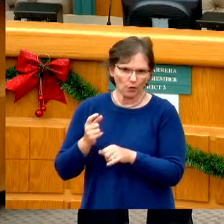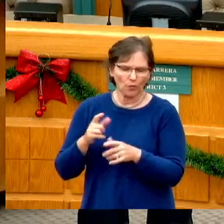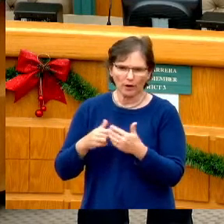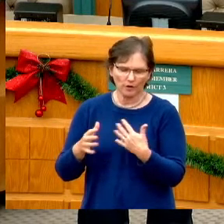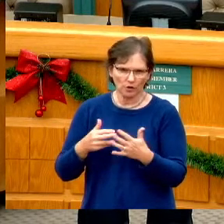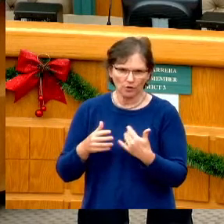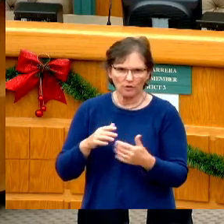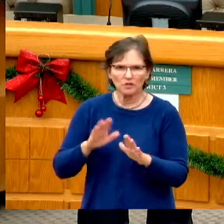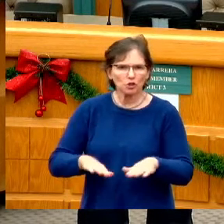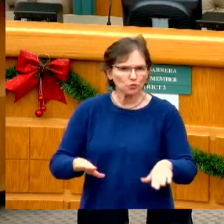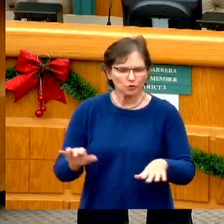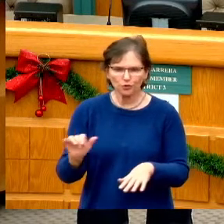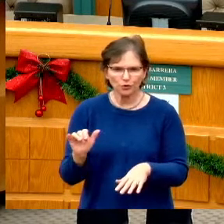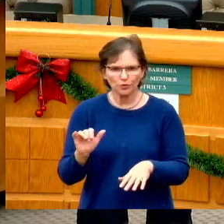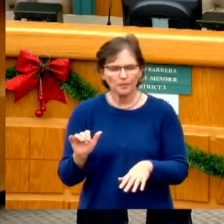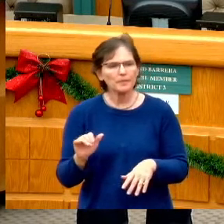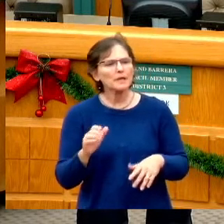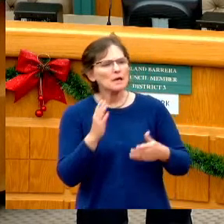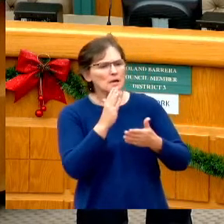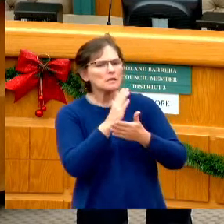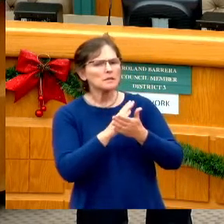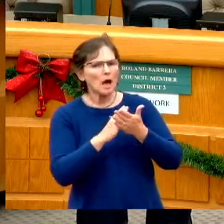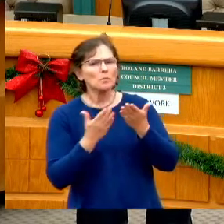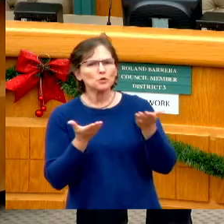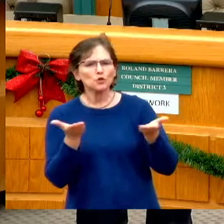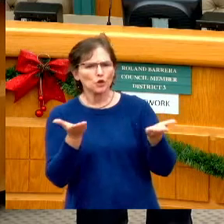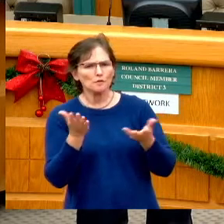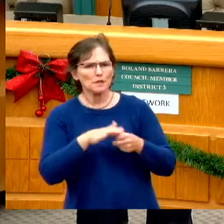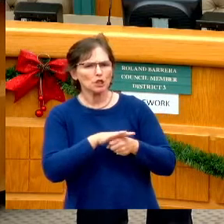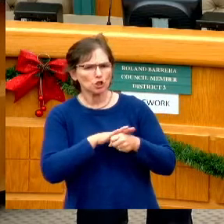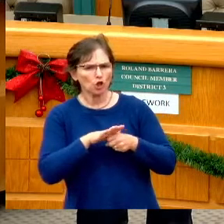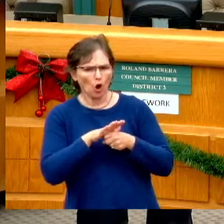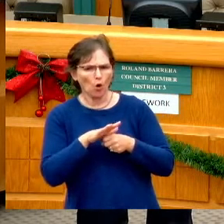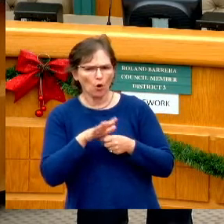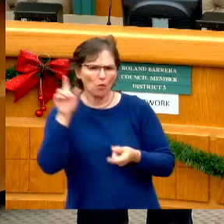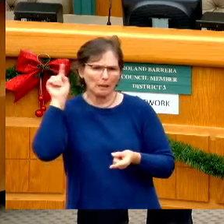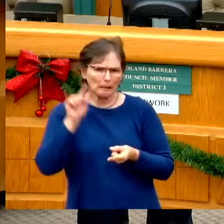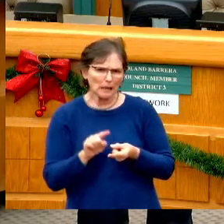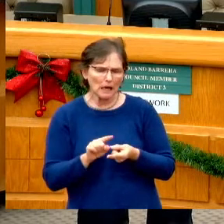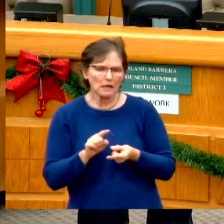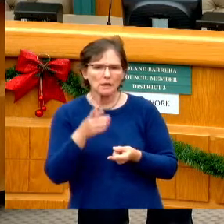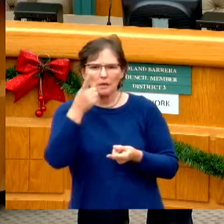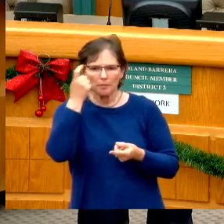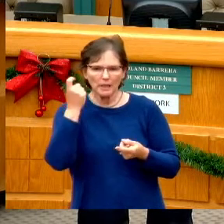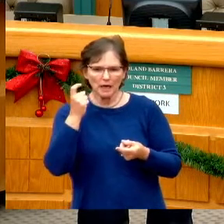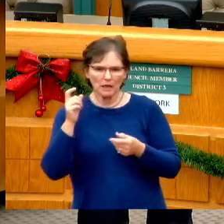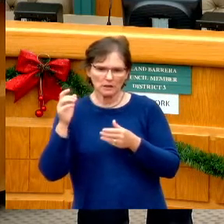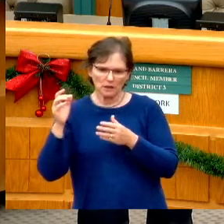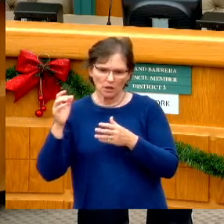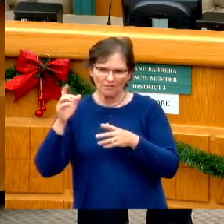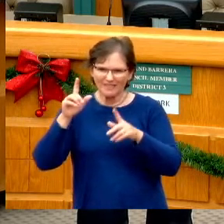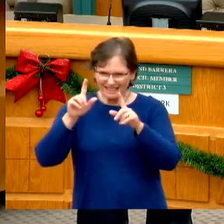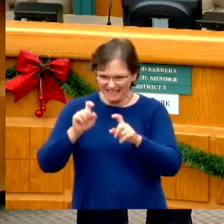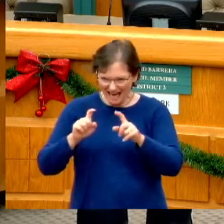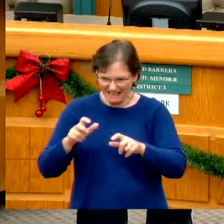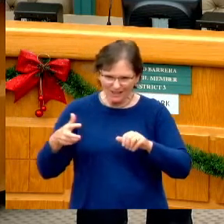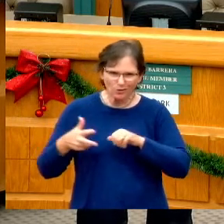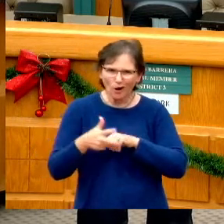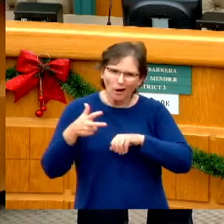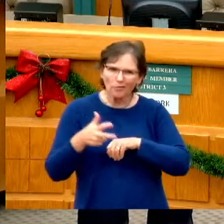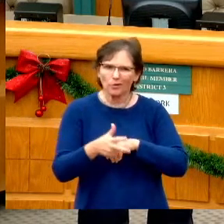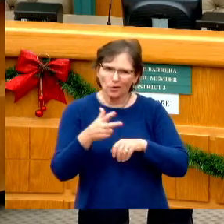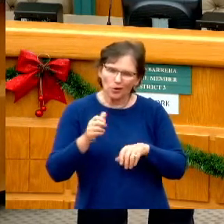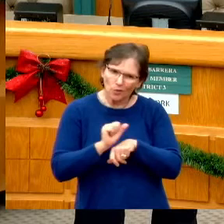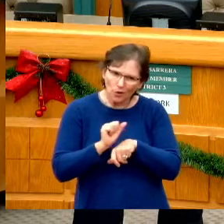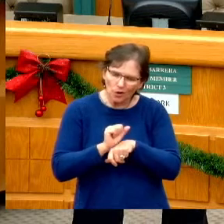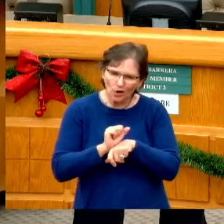been minimalized because we have been doing swabbing testing, and now we're preparing for COVID-19 vaccine mass distribution.